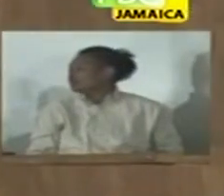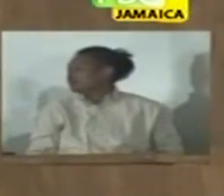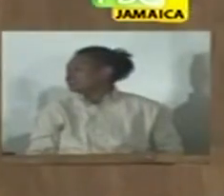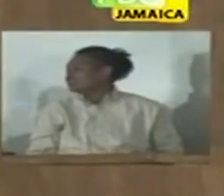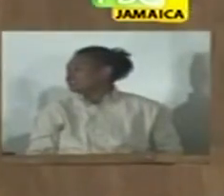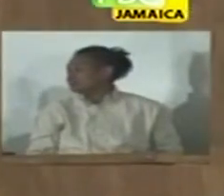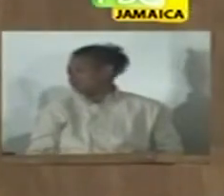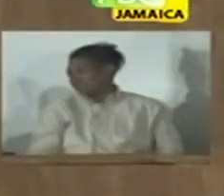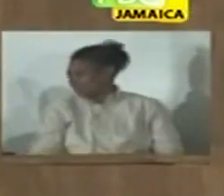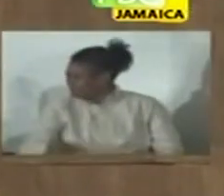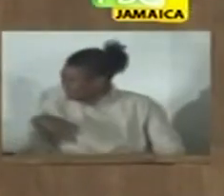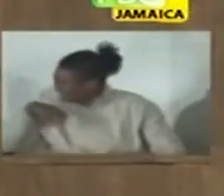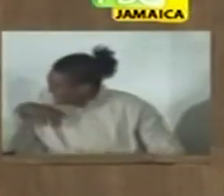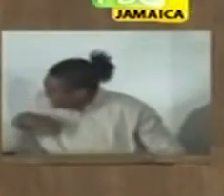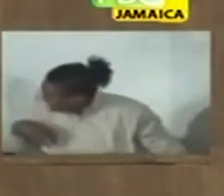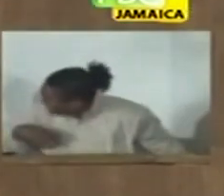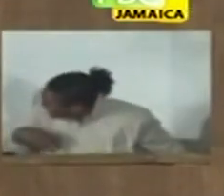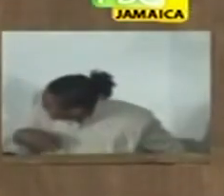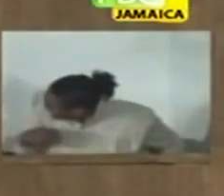You got the break.